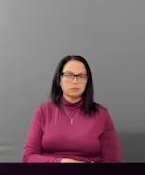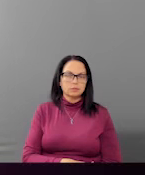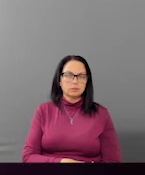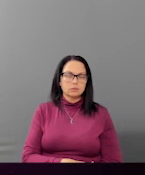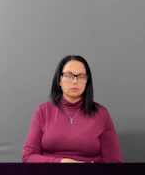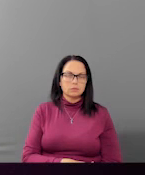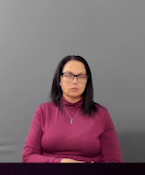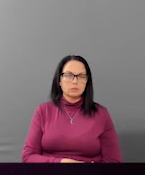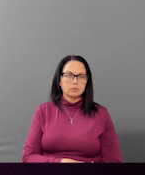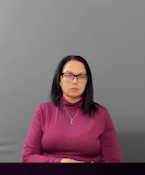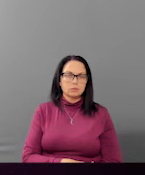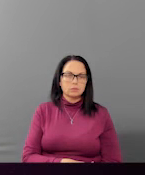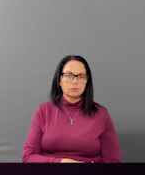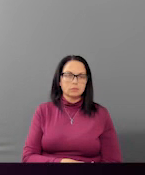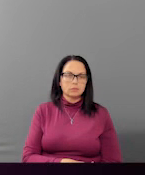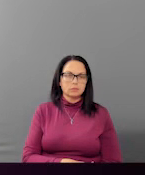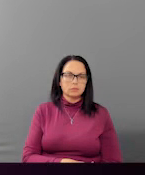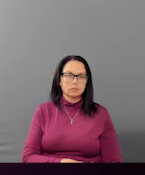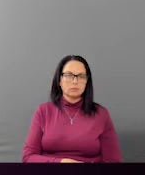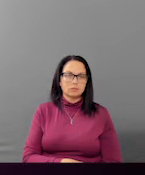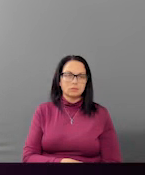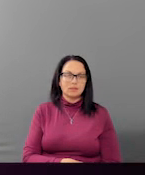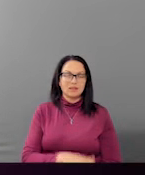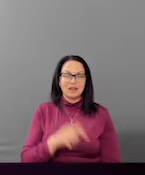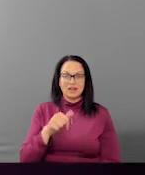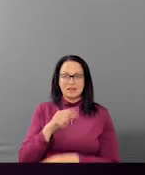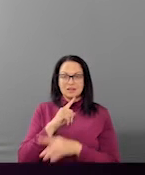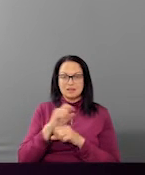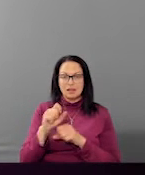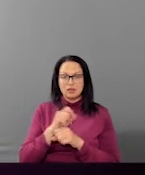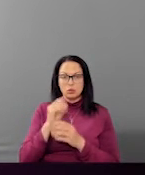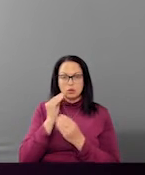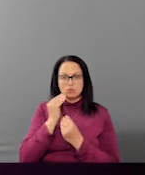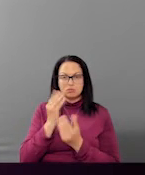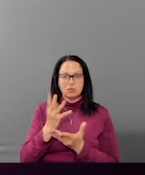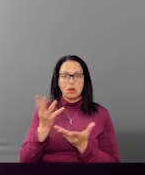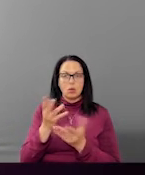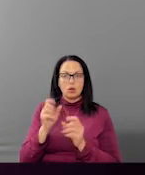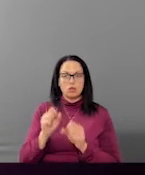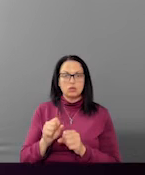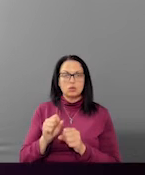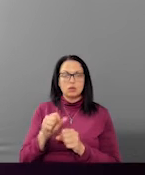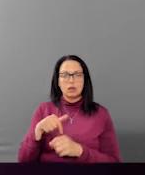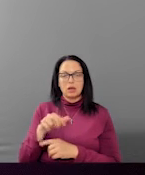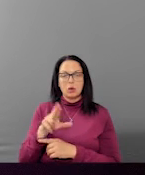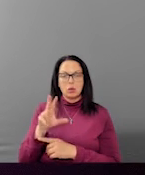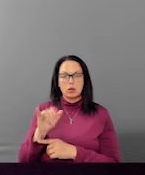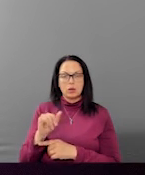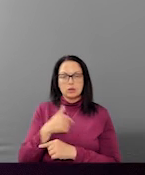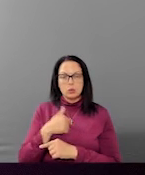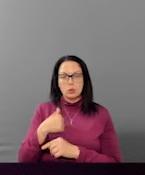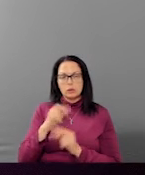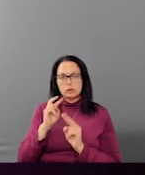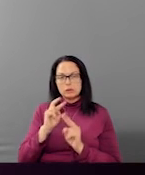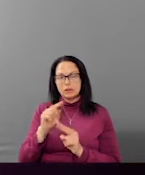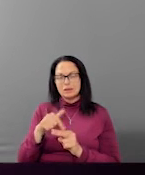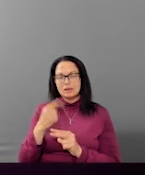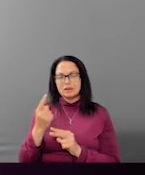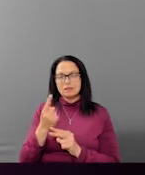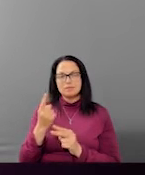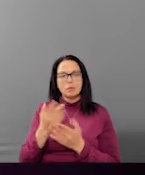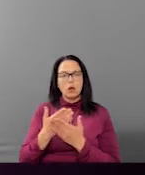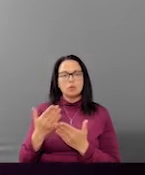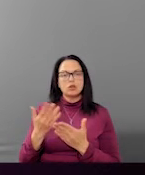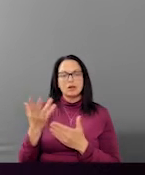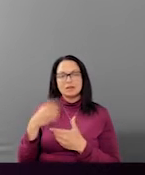Cool. And then this is actually what informs you on what you can actually query. So if we look at this, this is just an object. Inside the